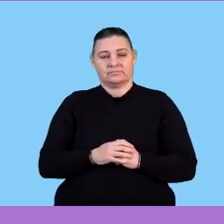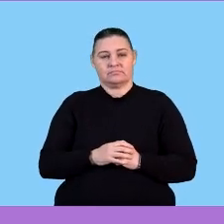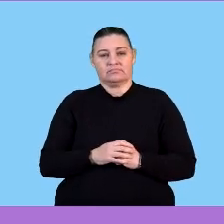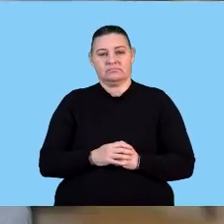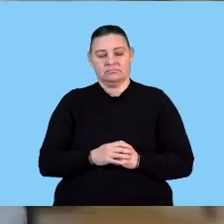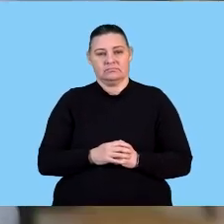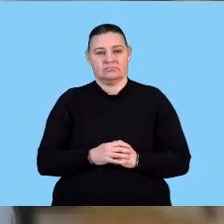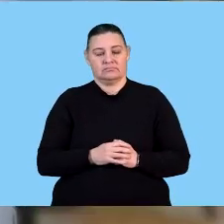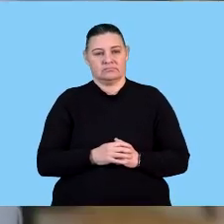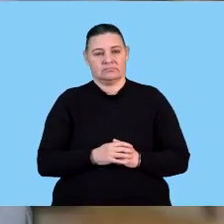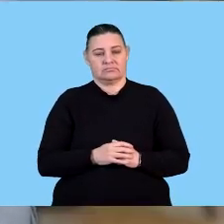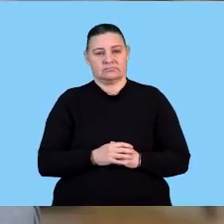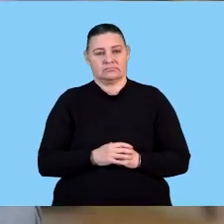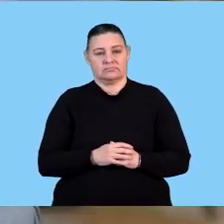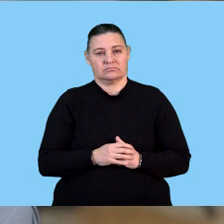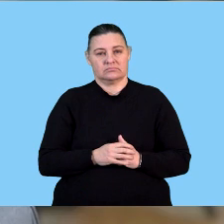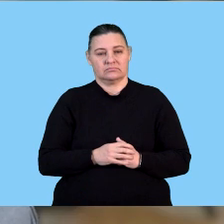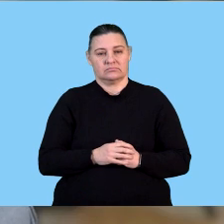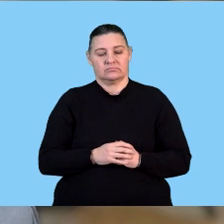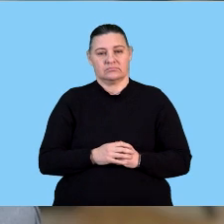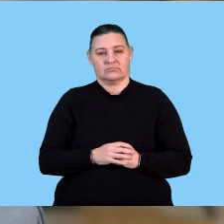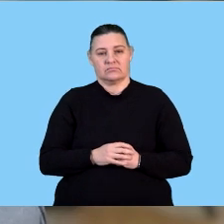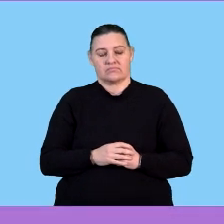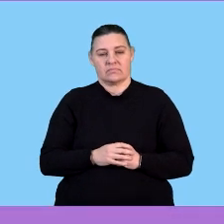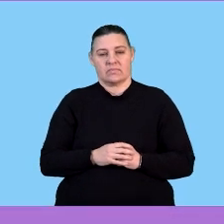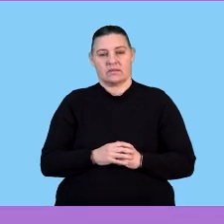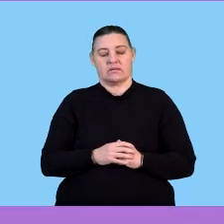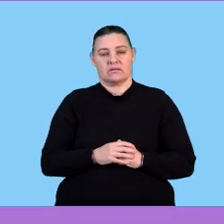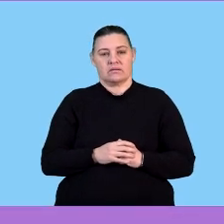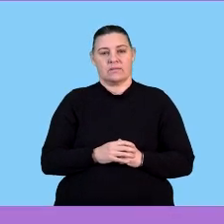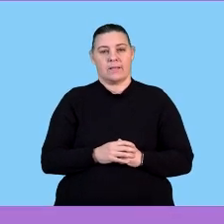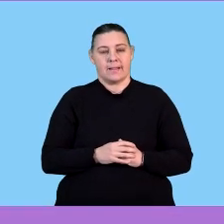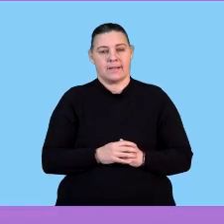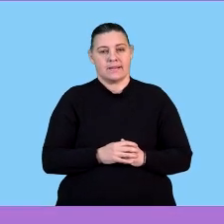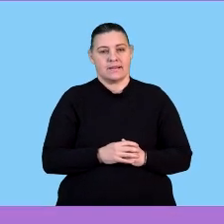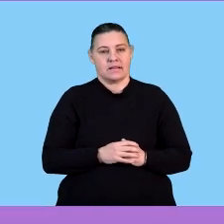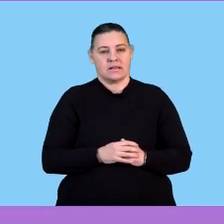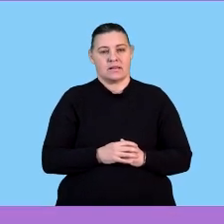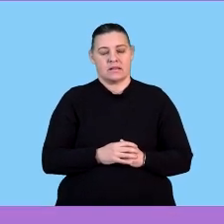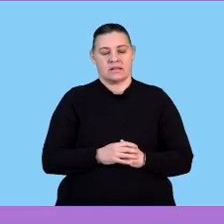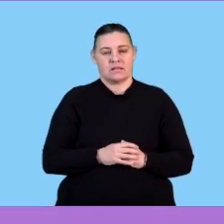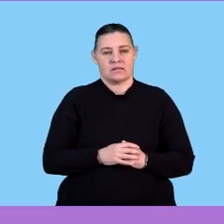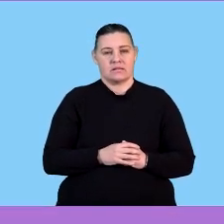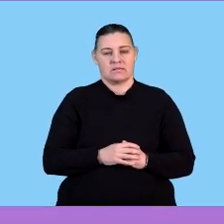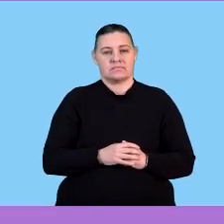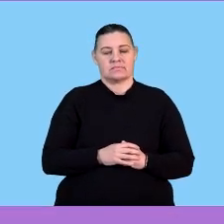right, so if I pick one of the units of measurements, the way we remember it, let's say 1